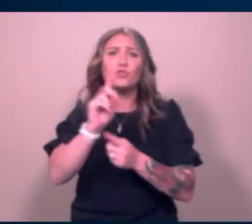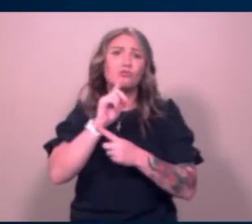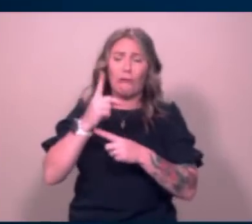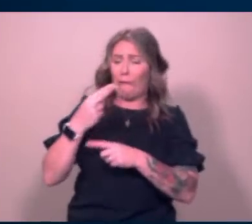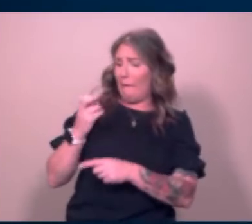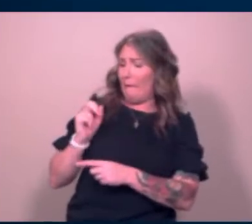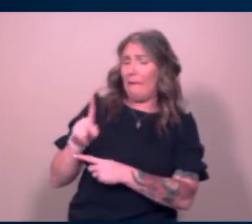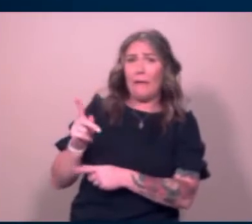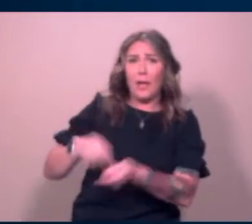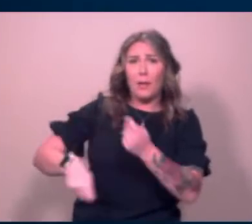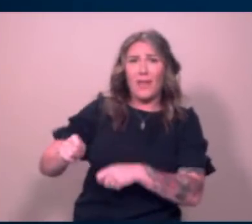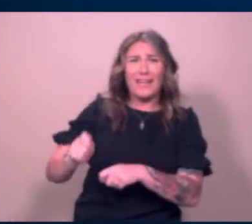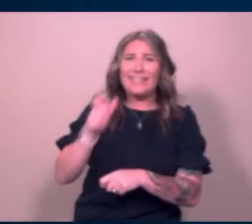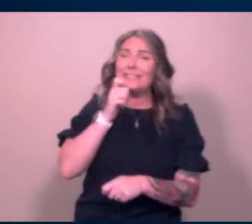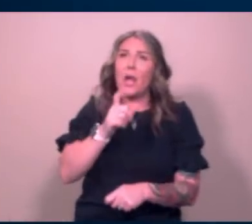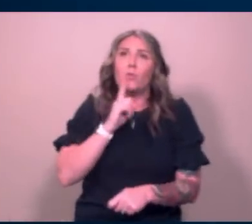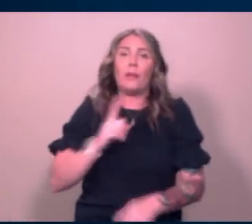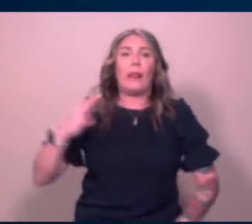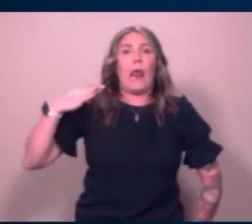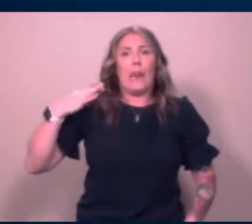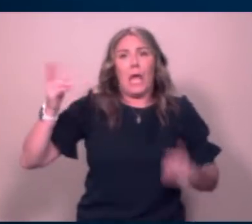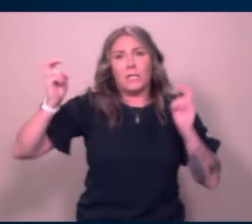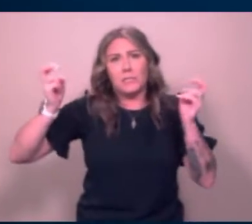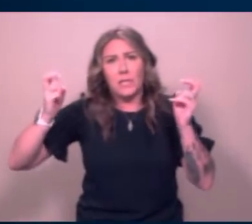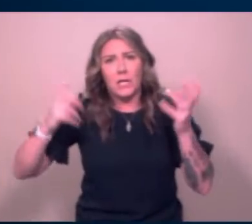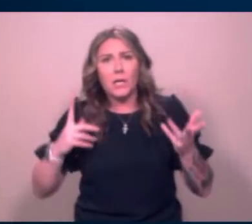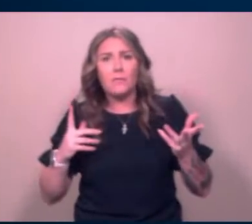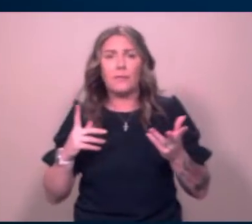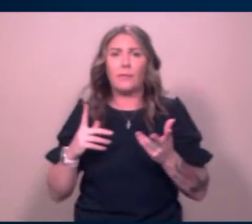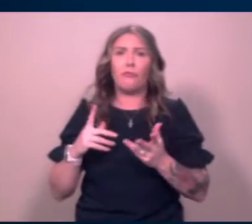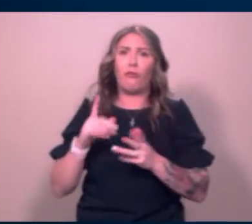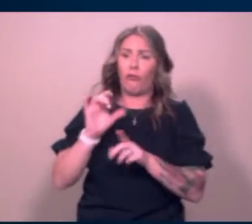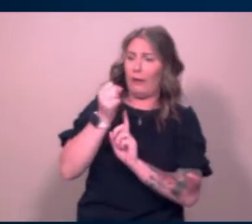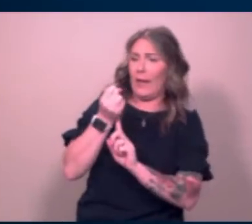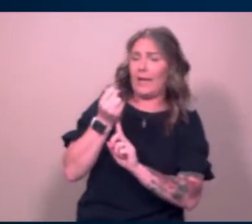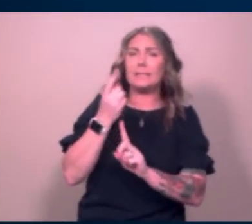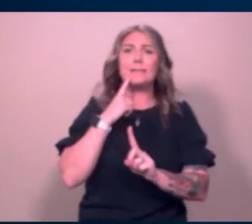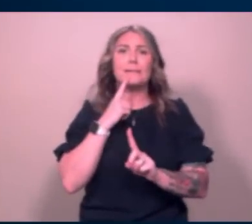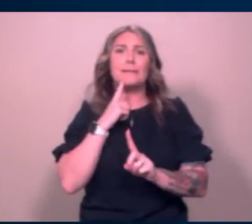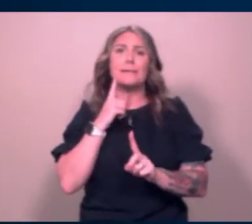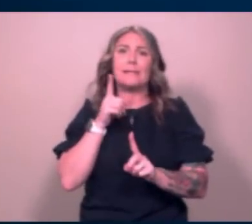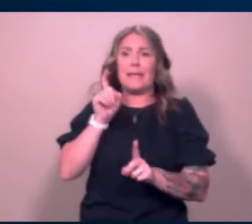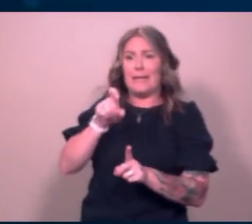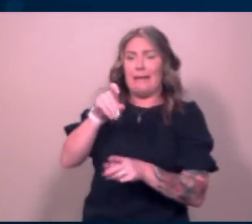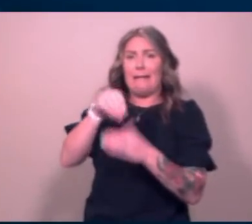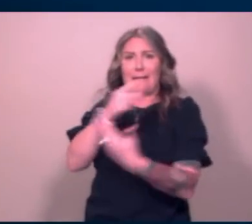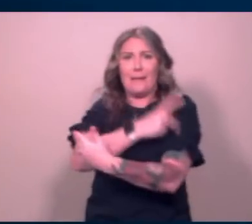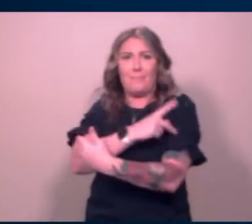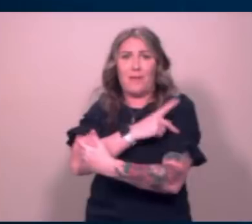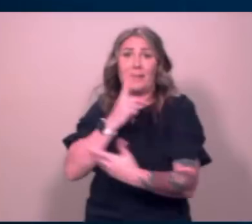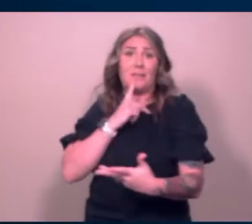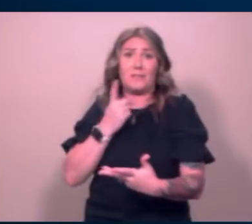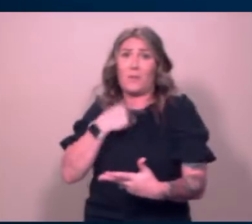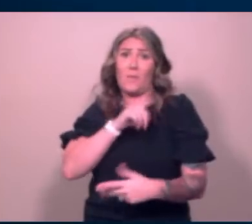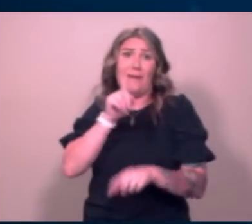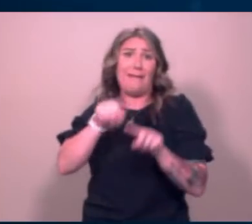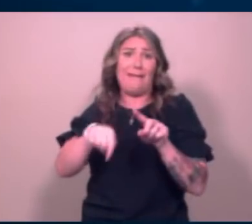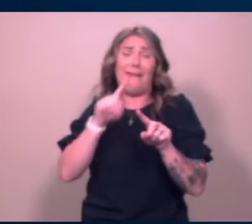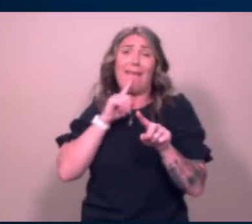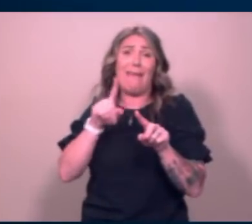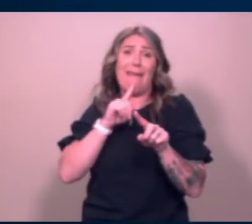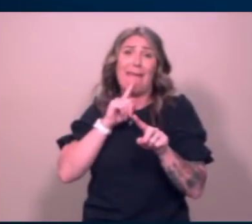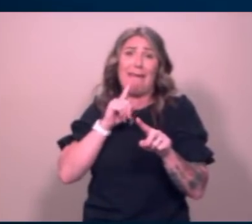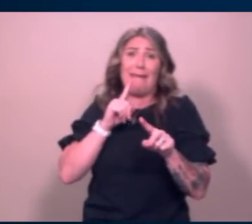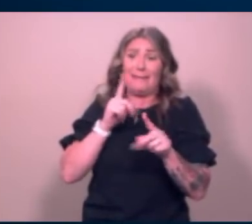mean, these are really not truly elective cases. They are cases that have to have inpatient stays, and that's one of the few levers we have left to pull. Dr.